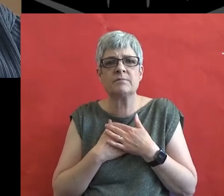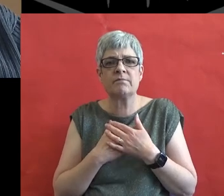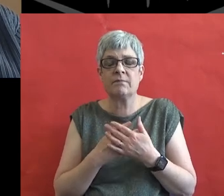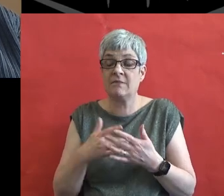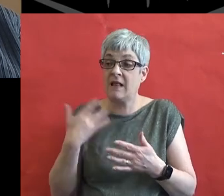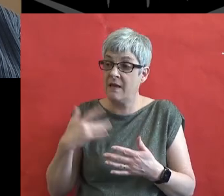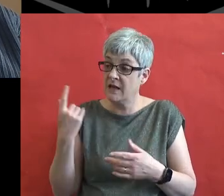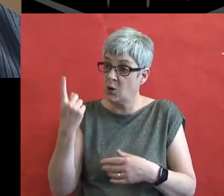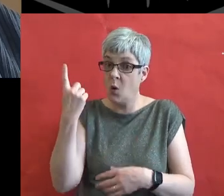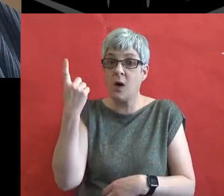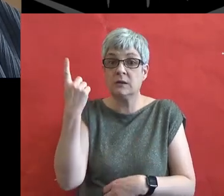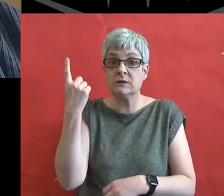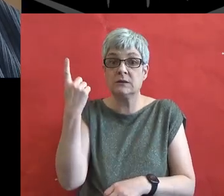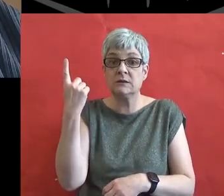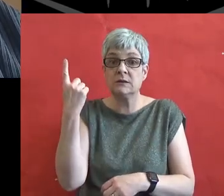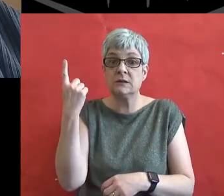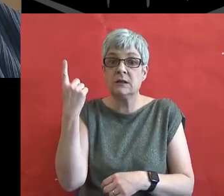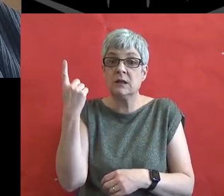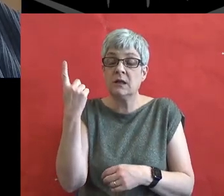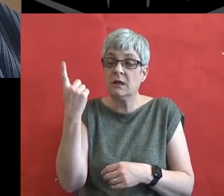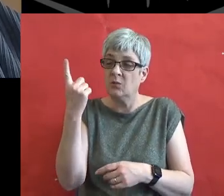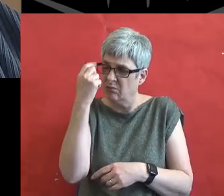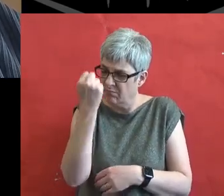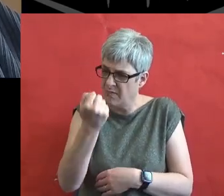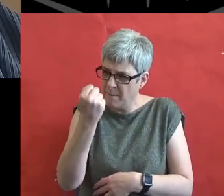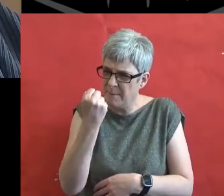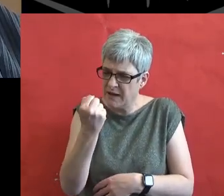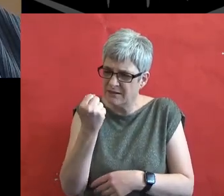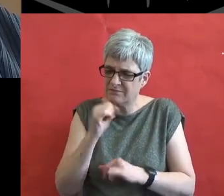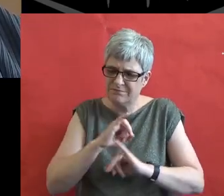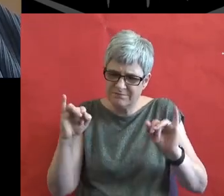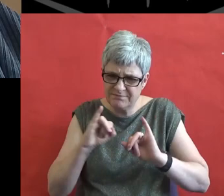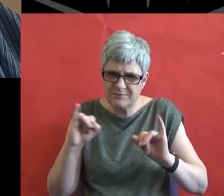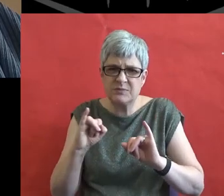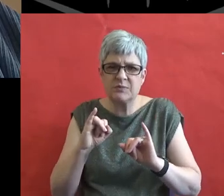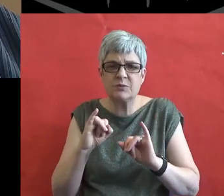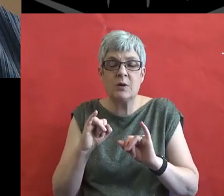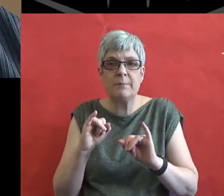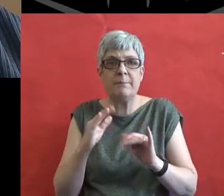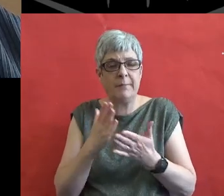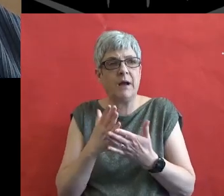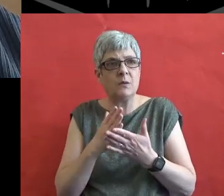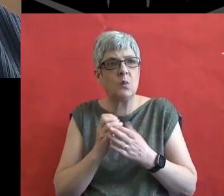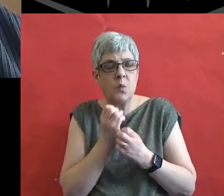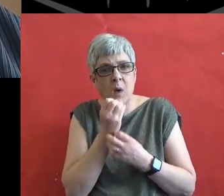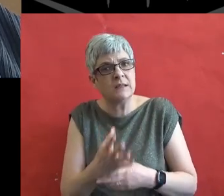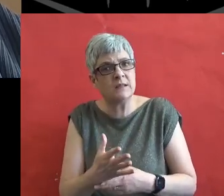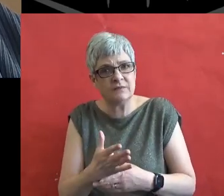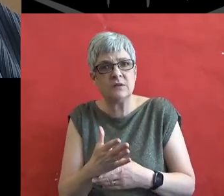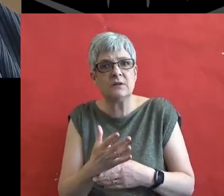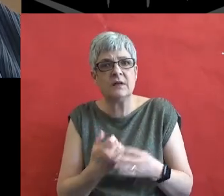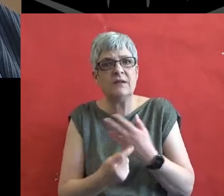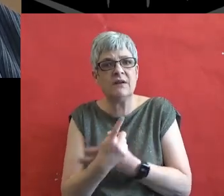Living God, as we recall those terrible and yet those wonderful events,